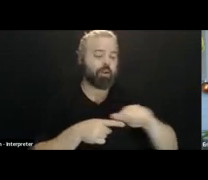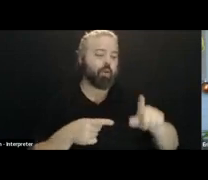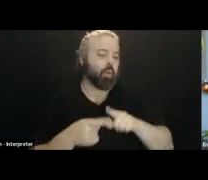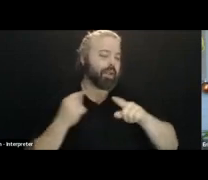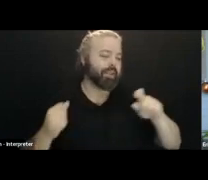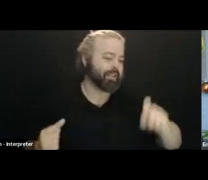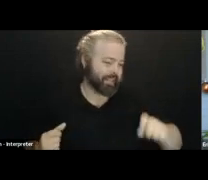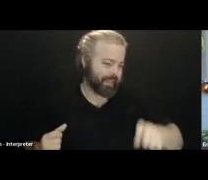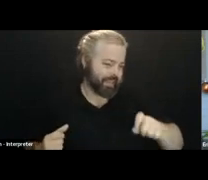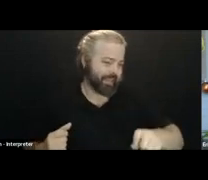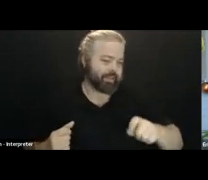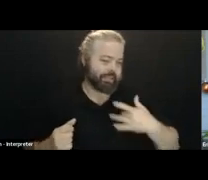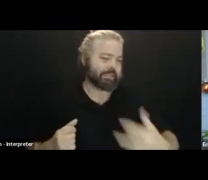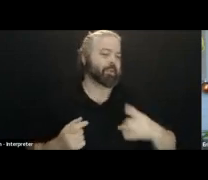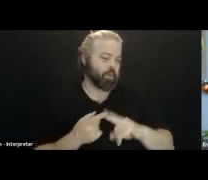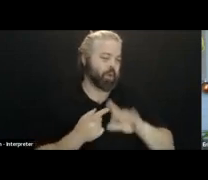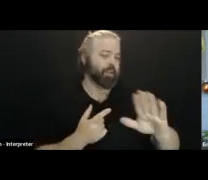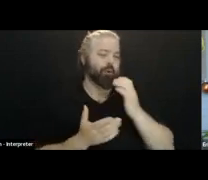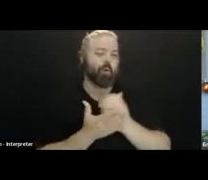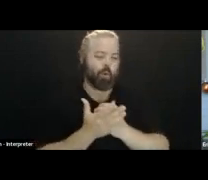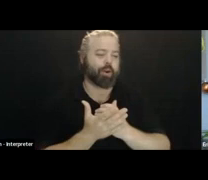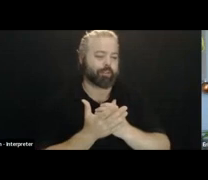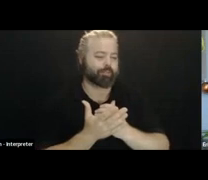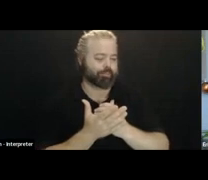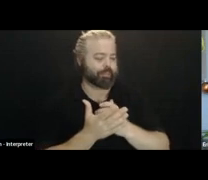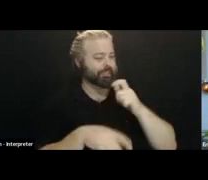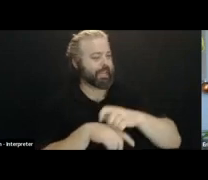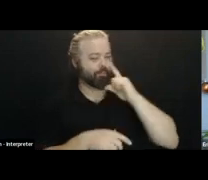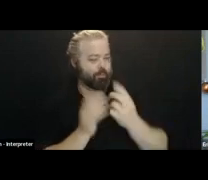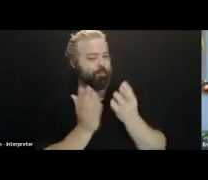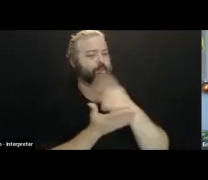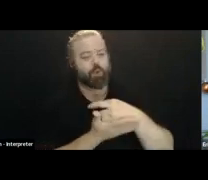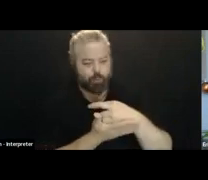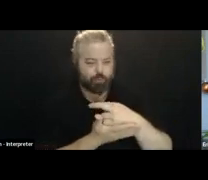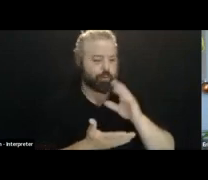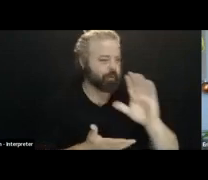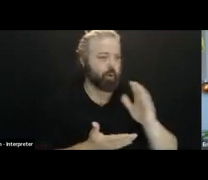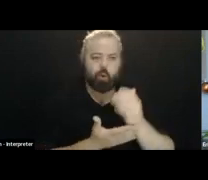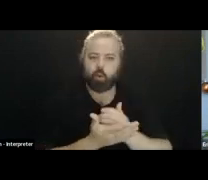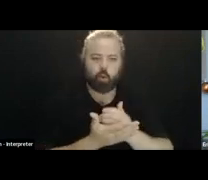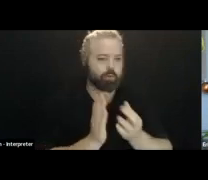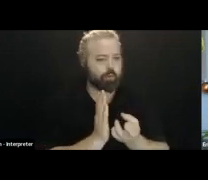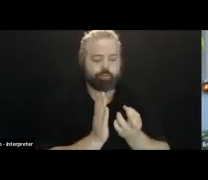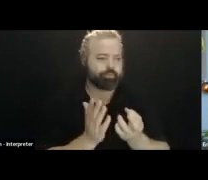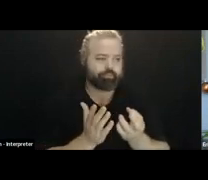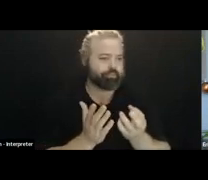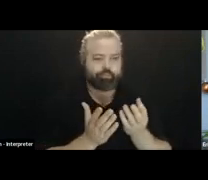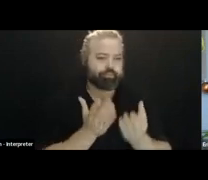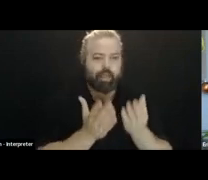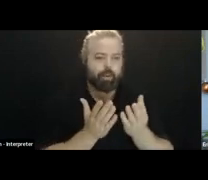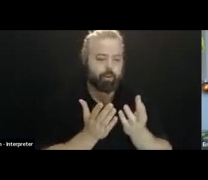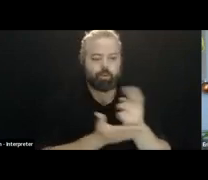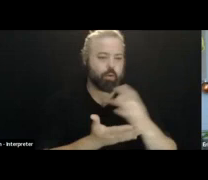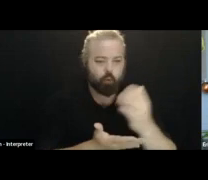review. And the review process is like, your course might come up every 5 years to be reviewed. So it's not like